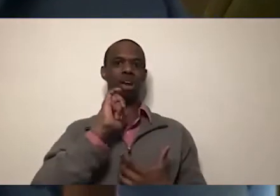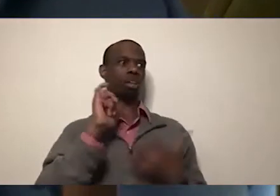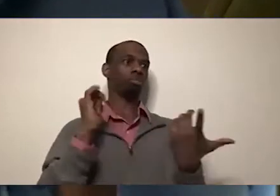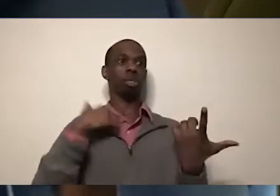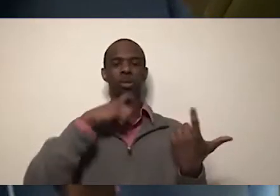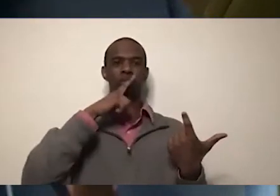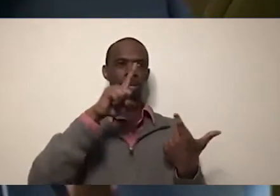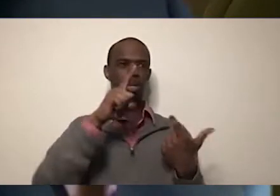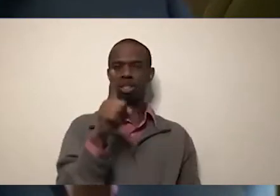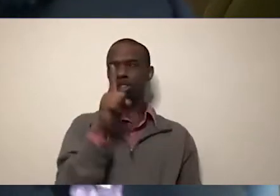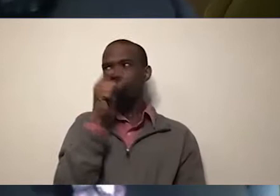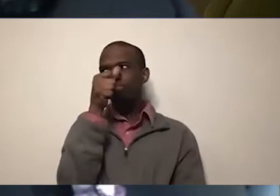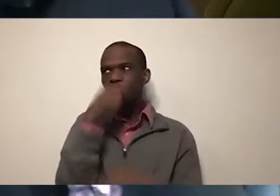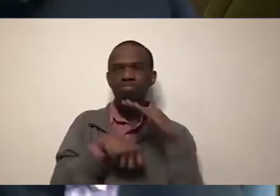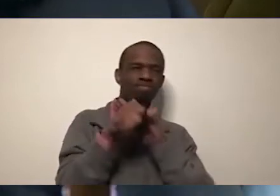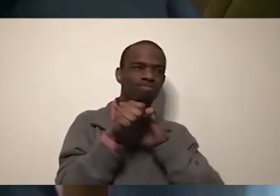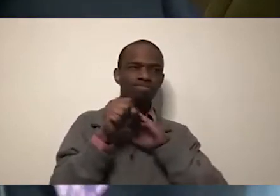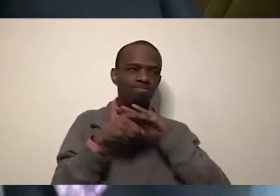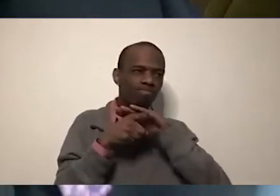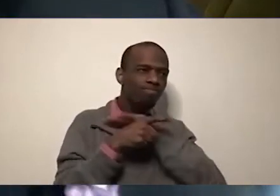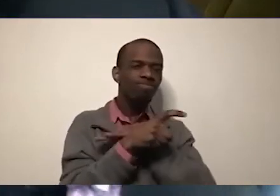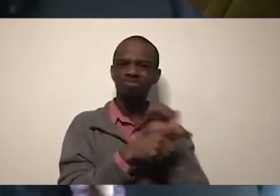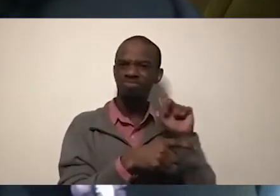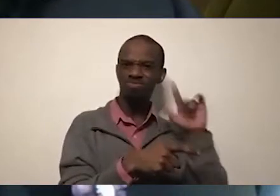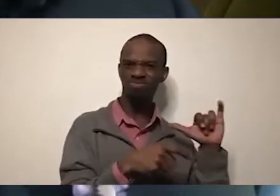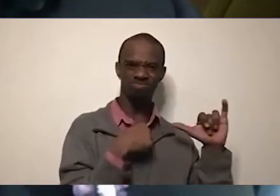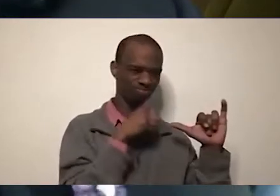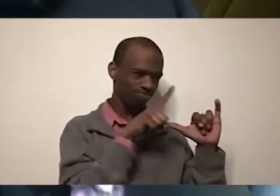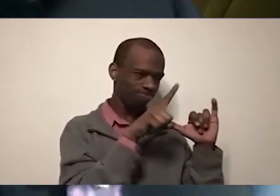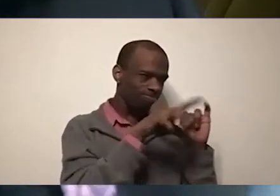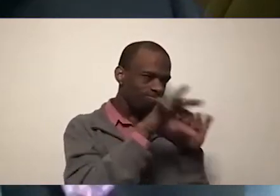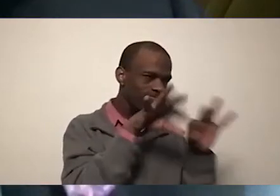children doing mundane things like, drinking things that they shouldn't have been